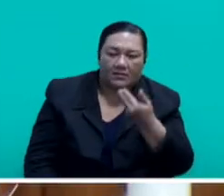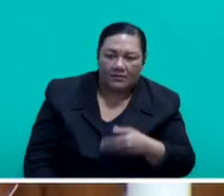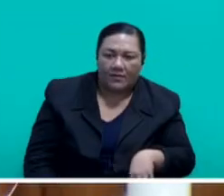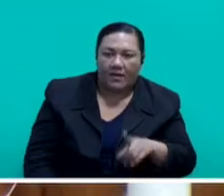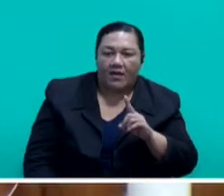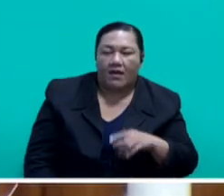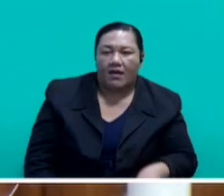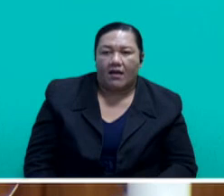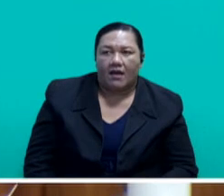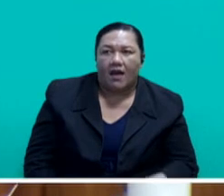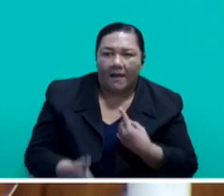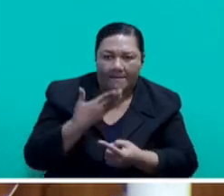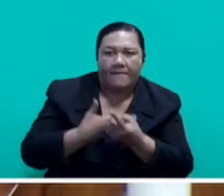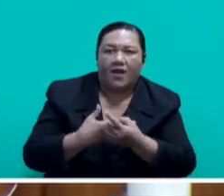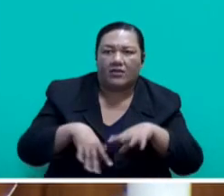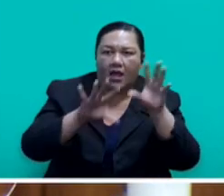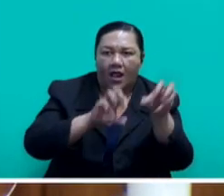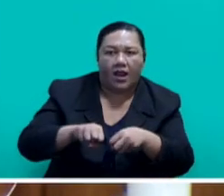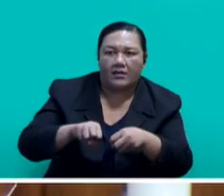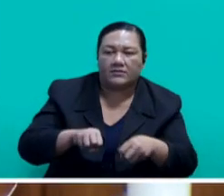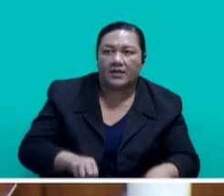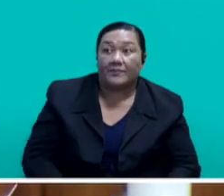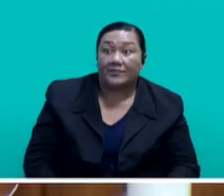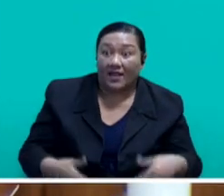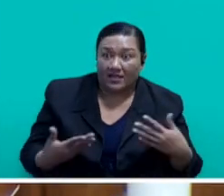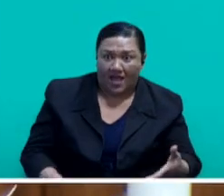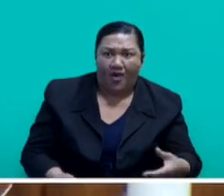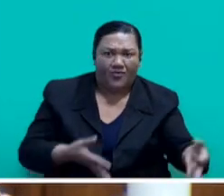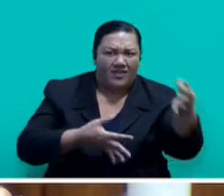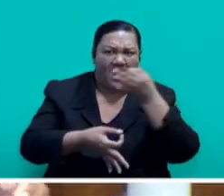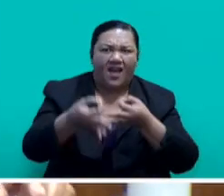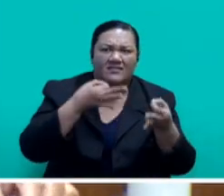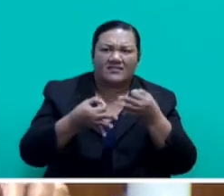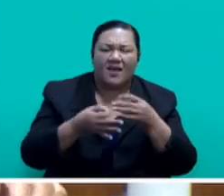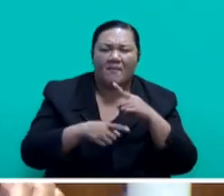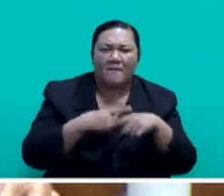And now he has the audacity to question our travels.